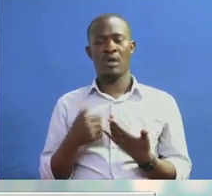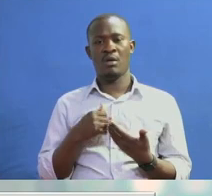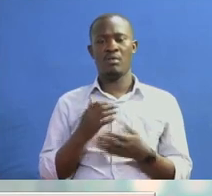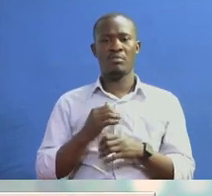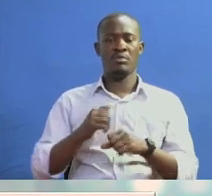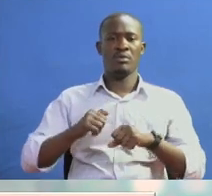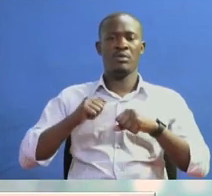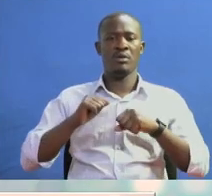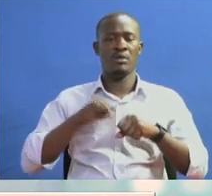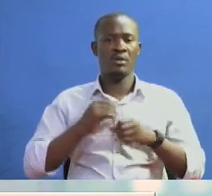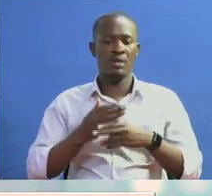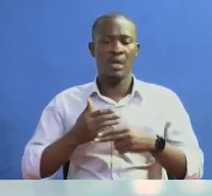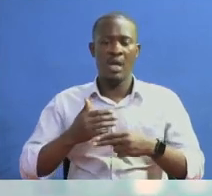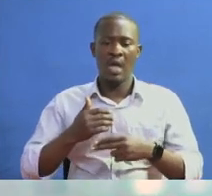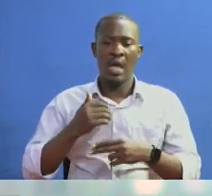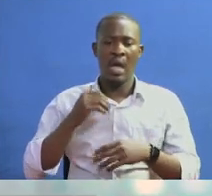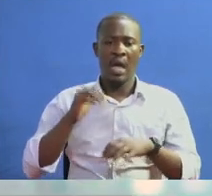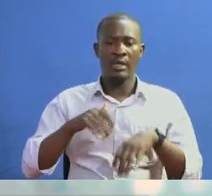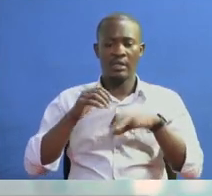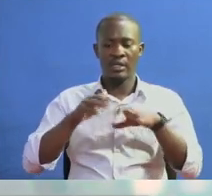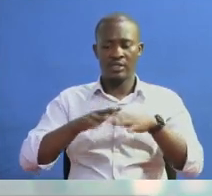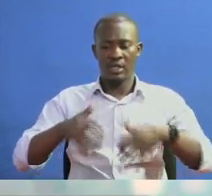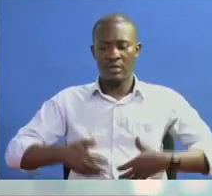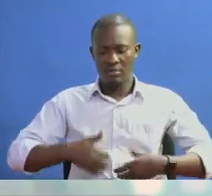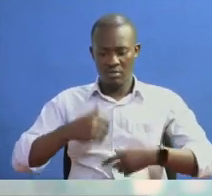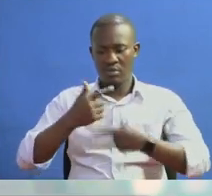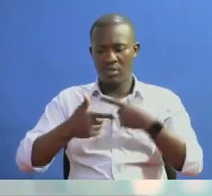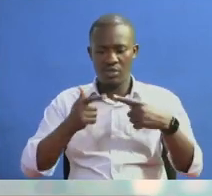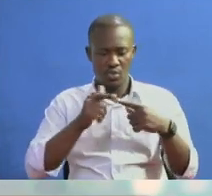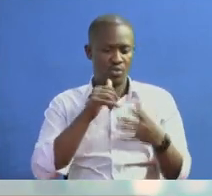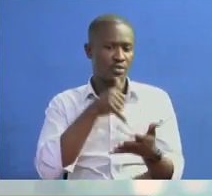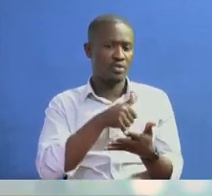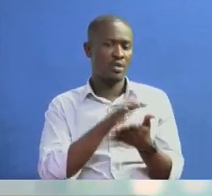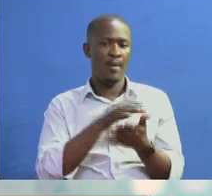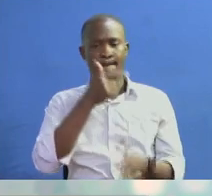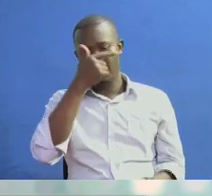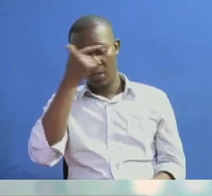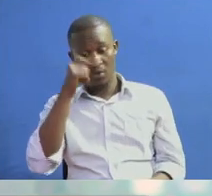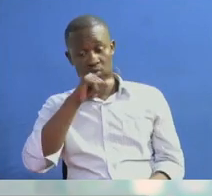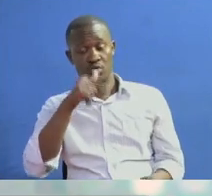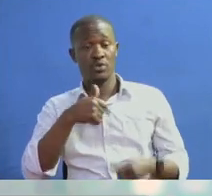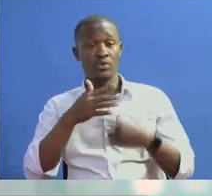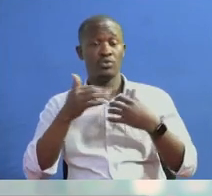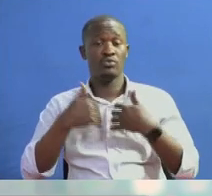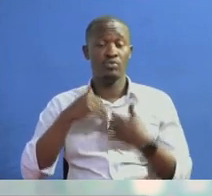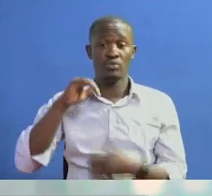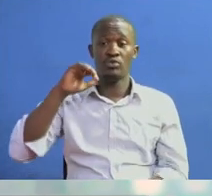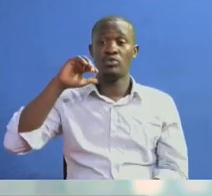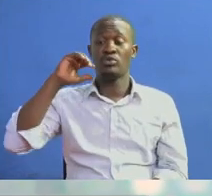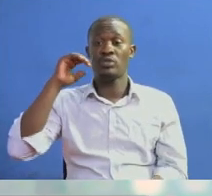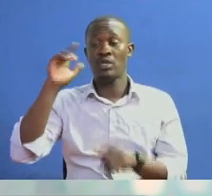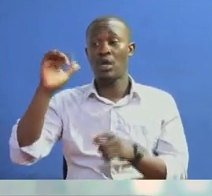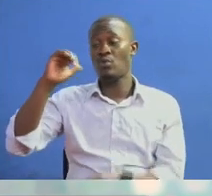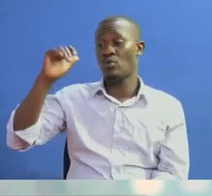So agriculture, as young people, we need to get back to it. Mm-hmm. Because we are going to urban centers. We are